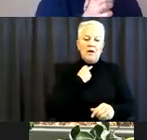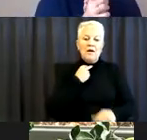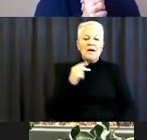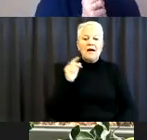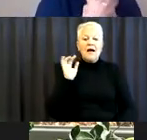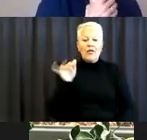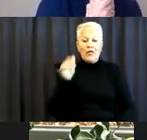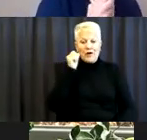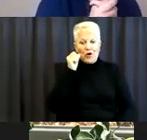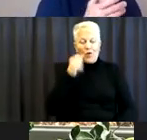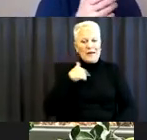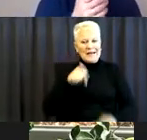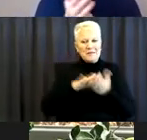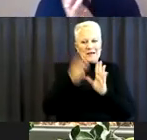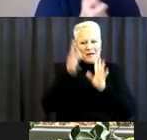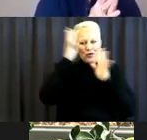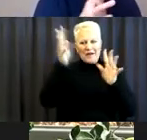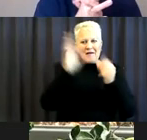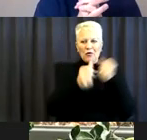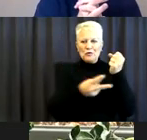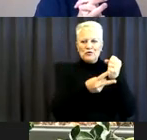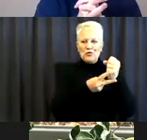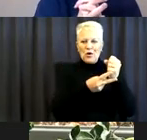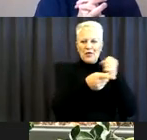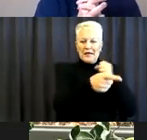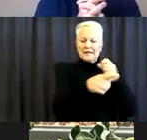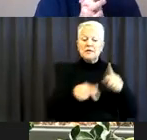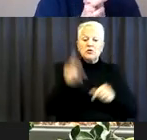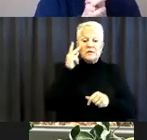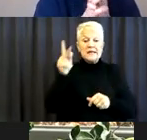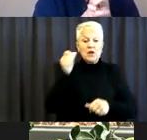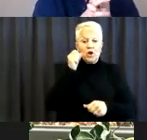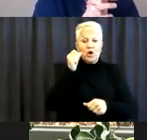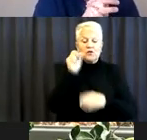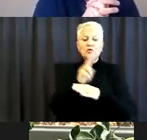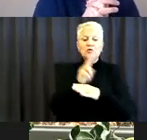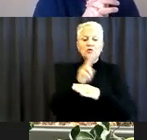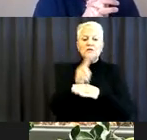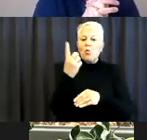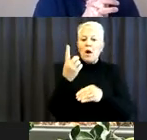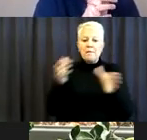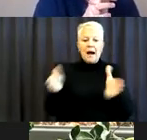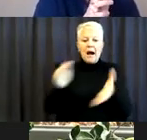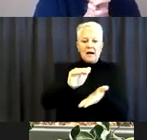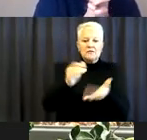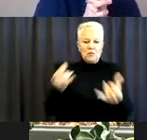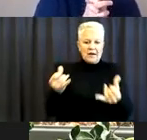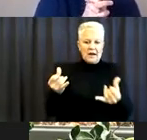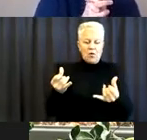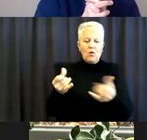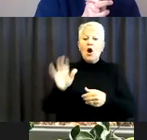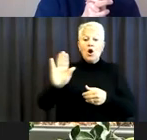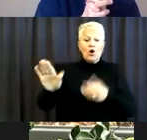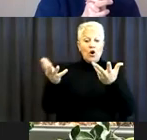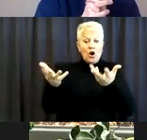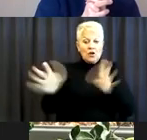We had to get pretty creative in how we stored this, but you can see that she's using a single box right now and talking about that. Her all